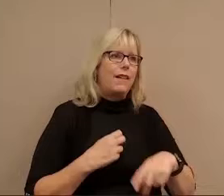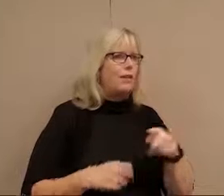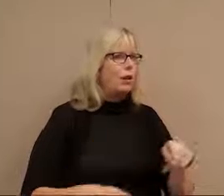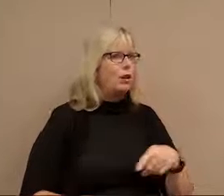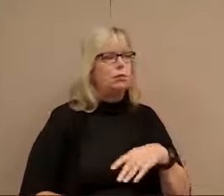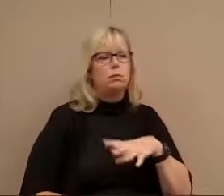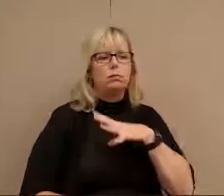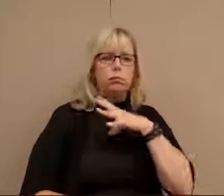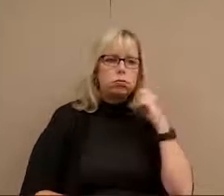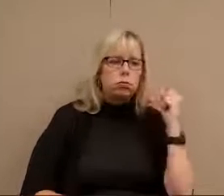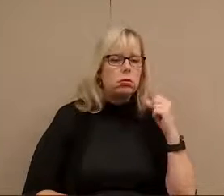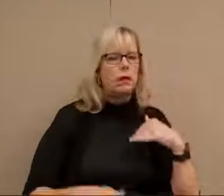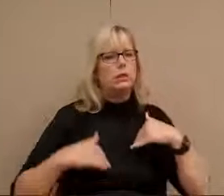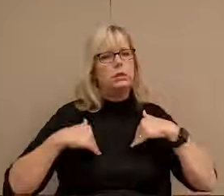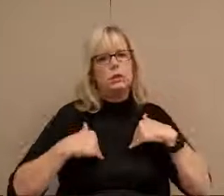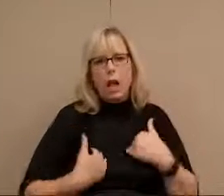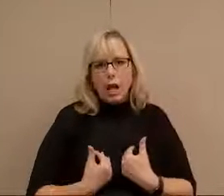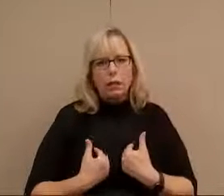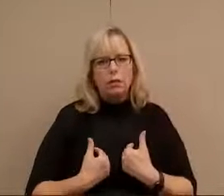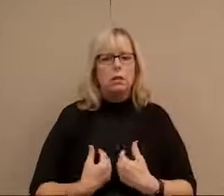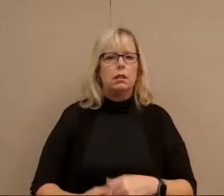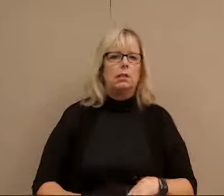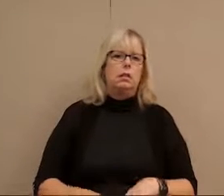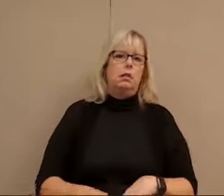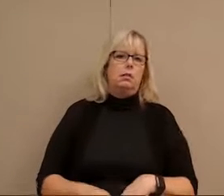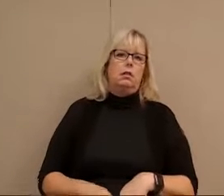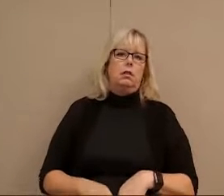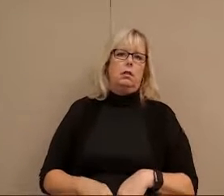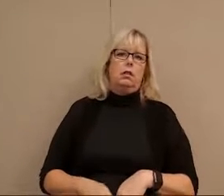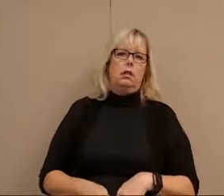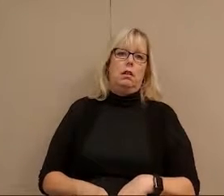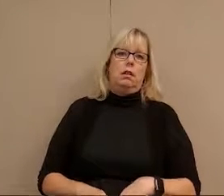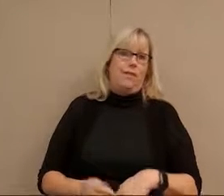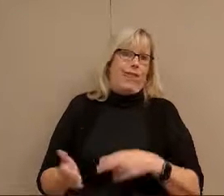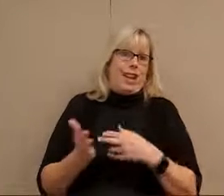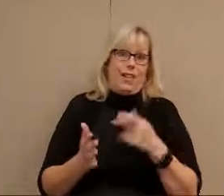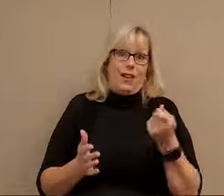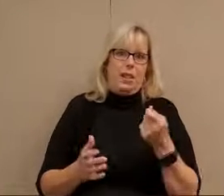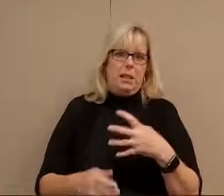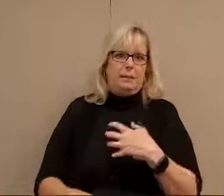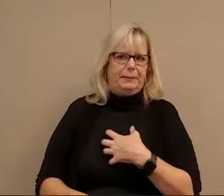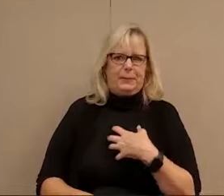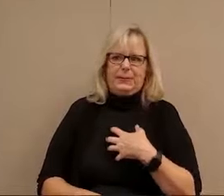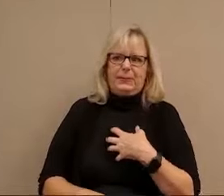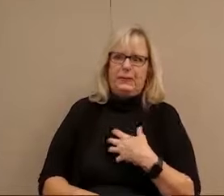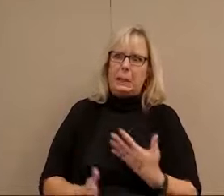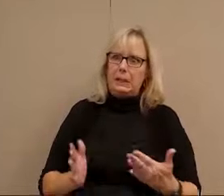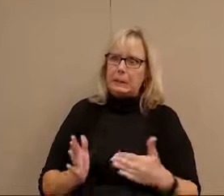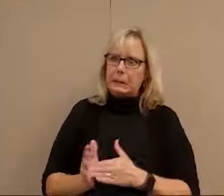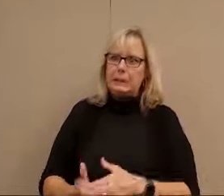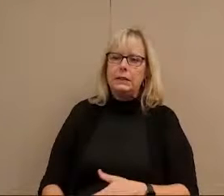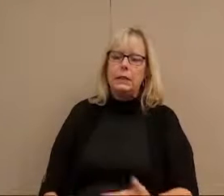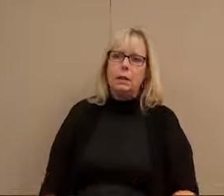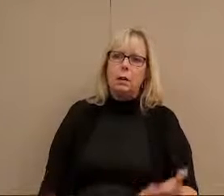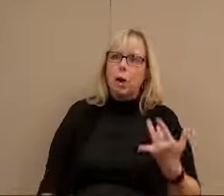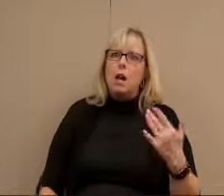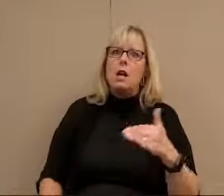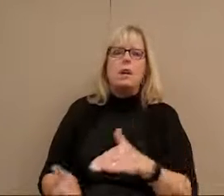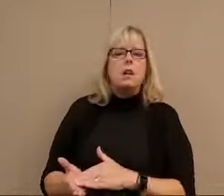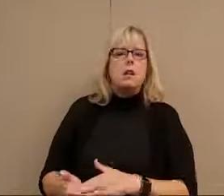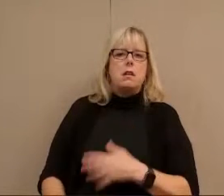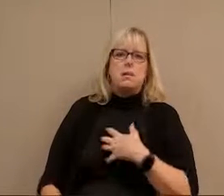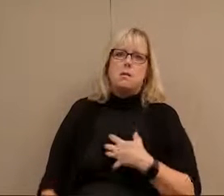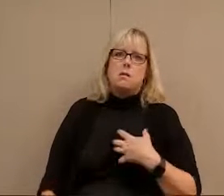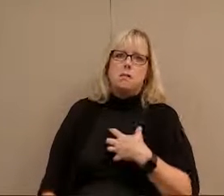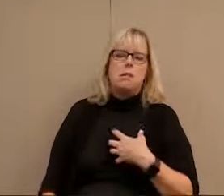out. They're tired. They're quite honestly, they're a little bit resentful that we're in this situation